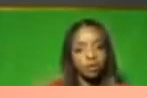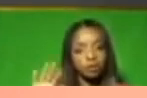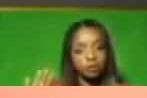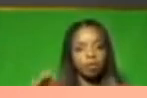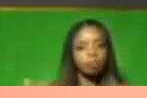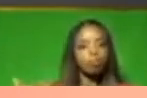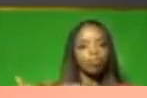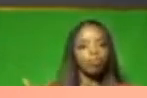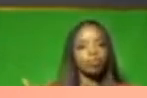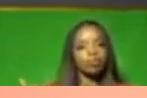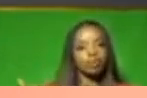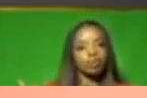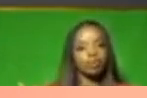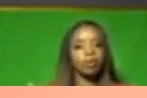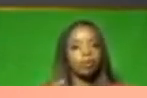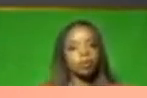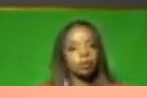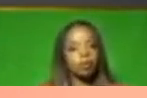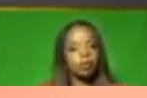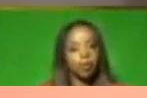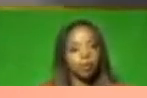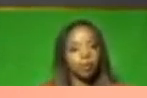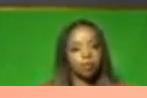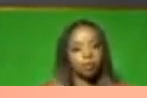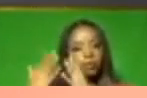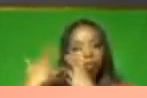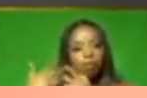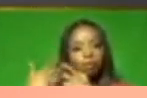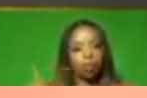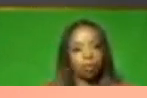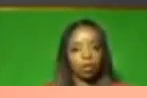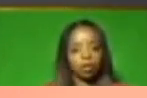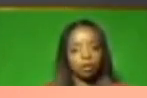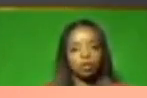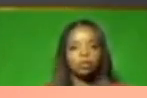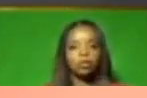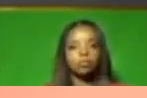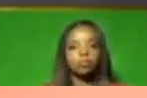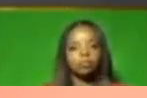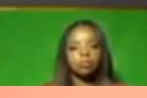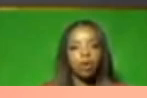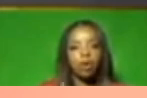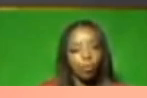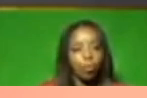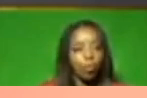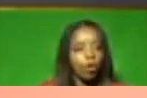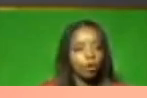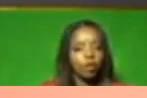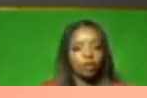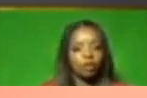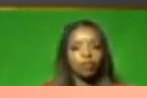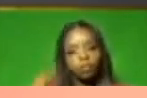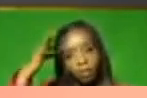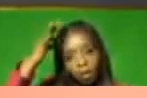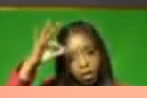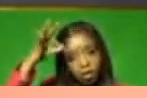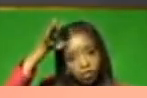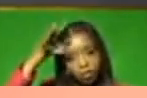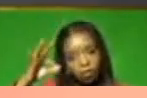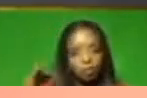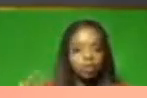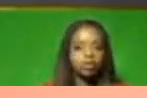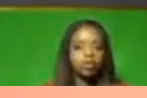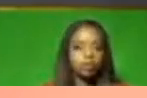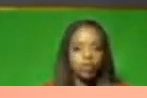responsibility for coordinating and leading the work of government to ensure that these